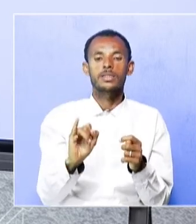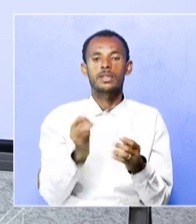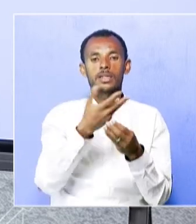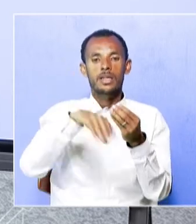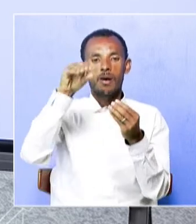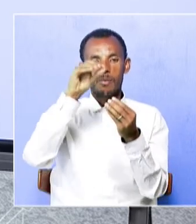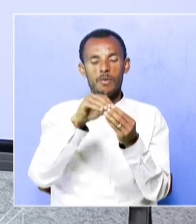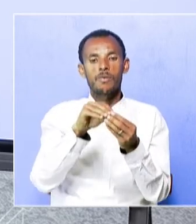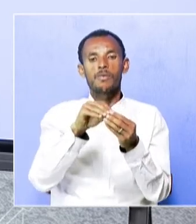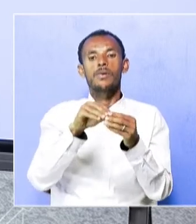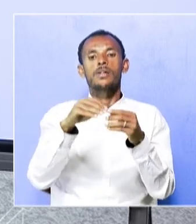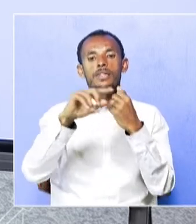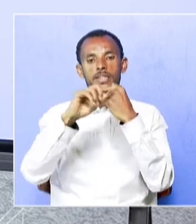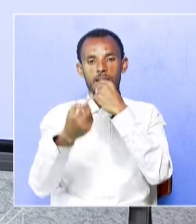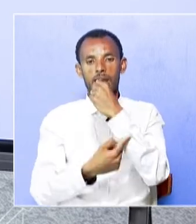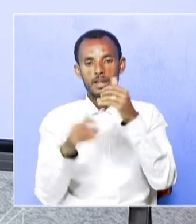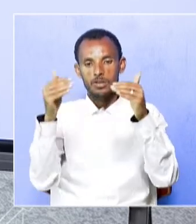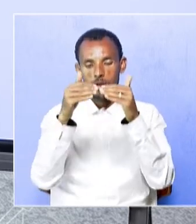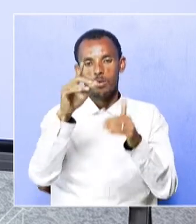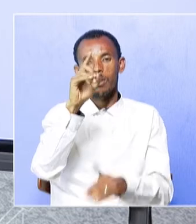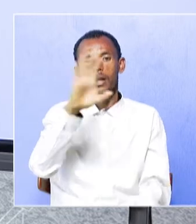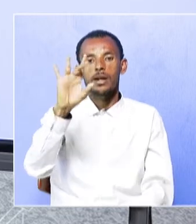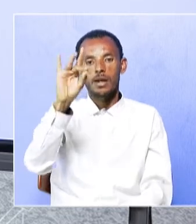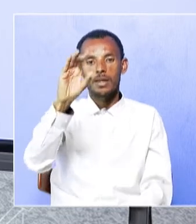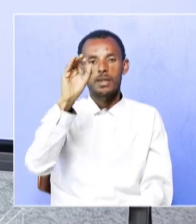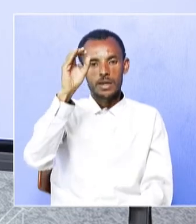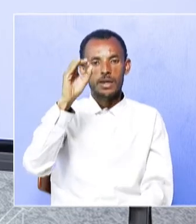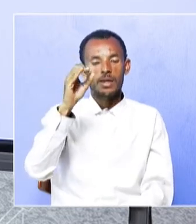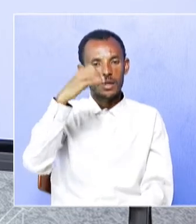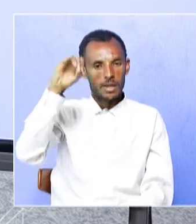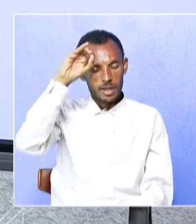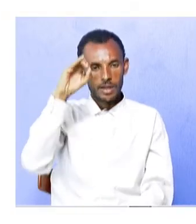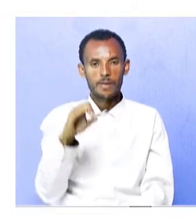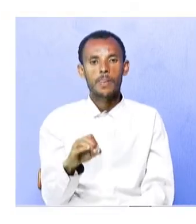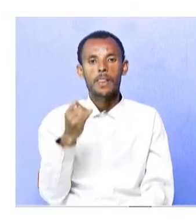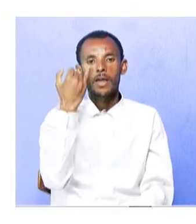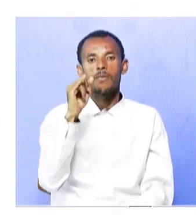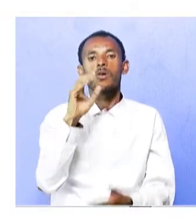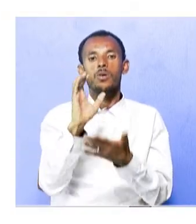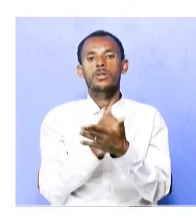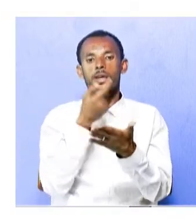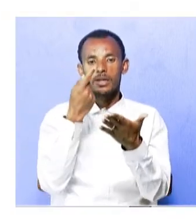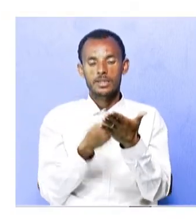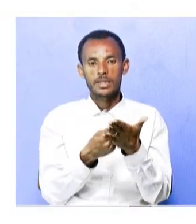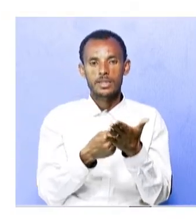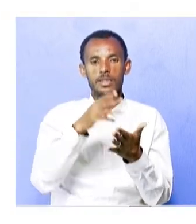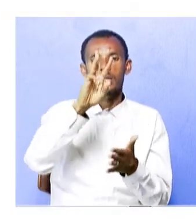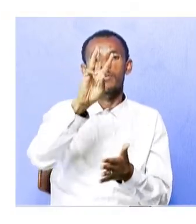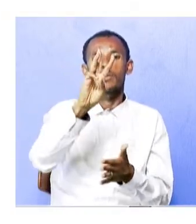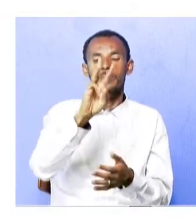sum of a straight angle is 180 degree. Roughly speaking, if you take this as